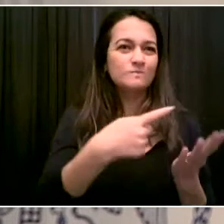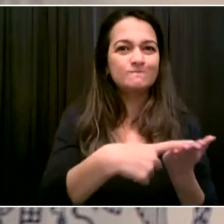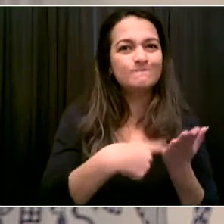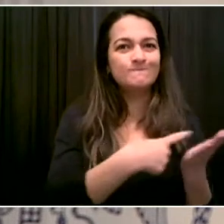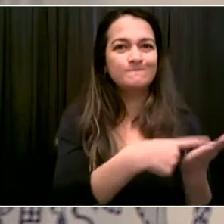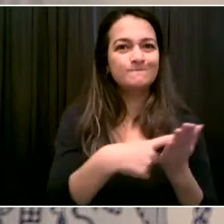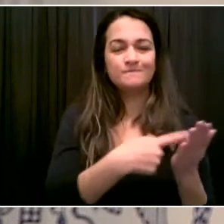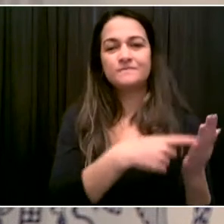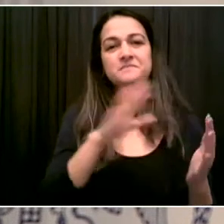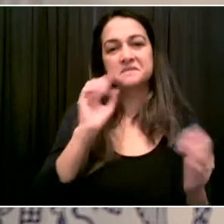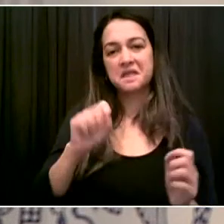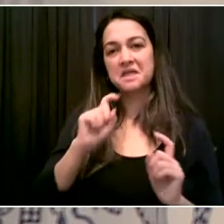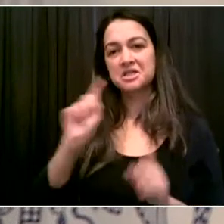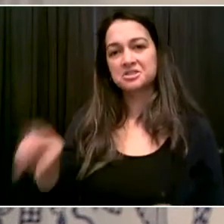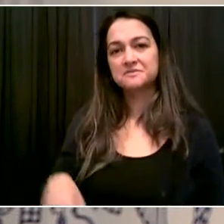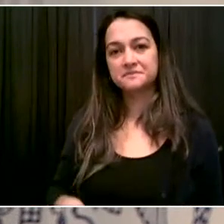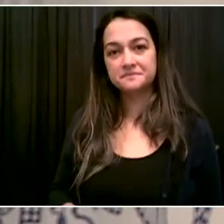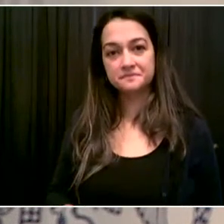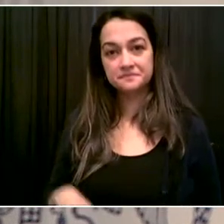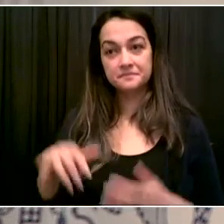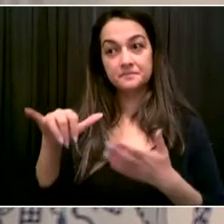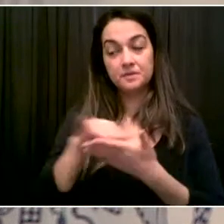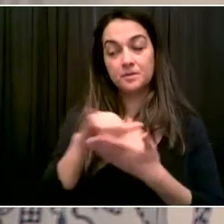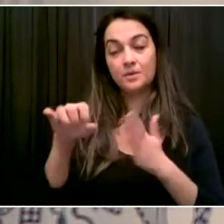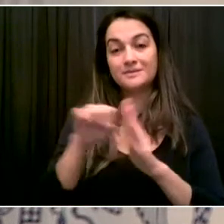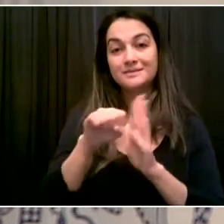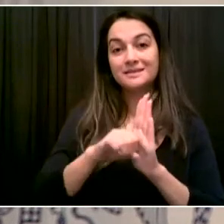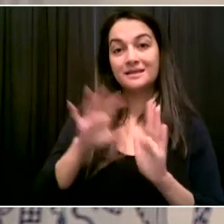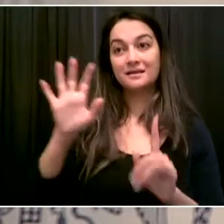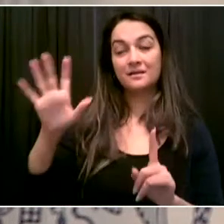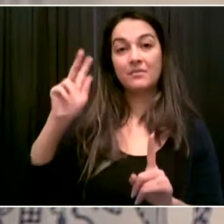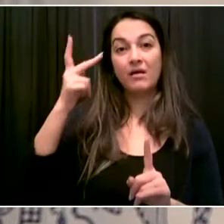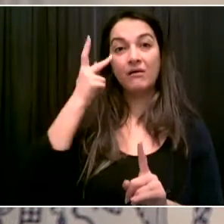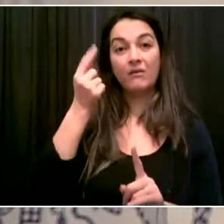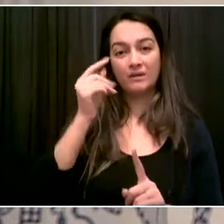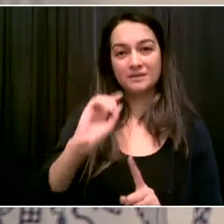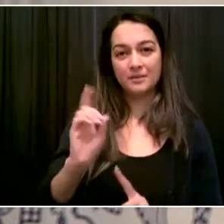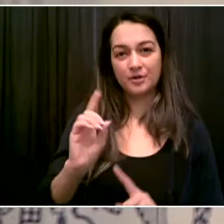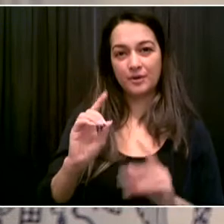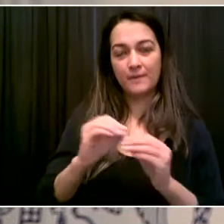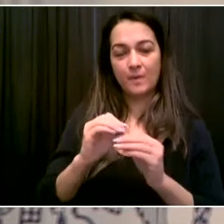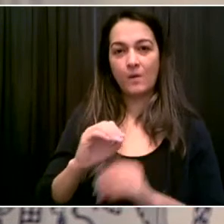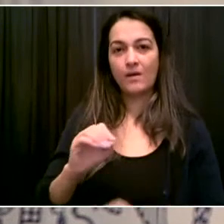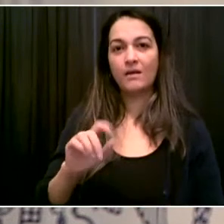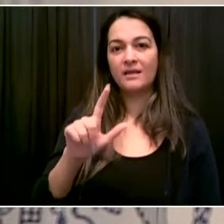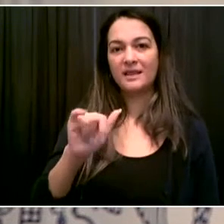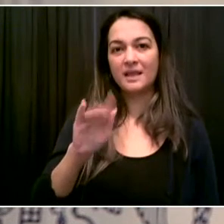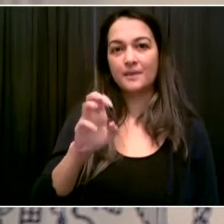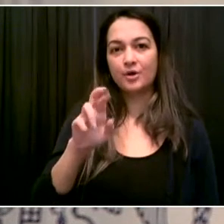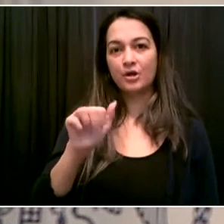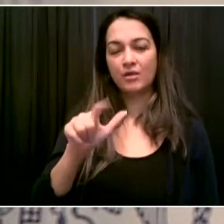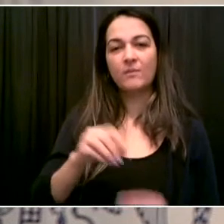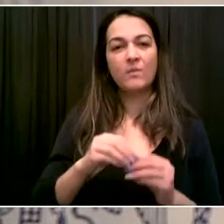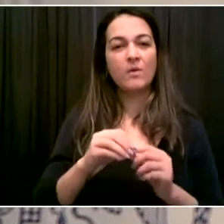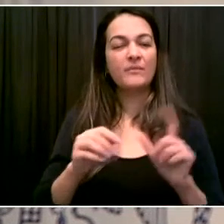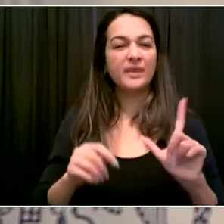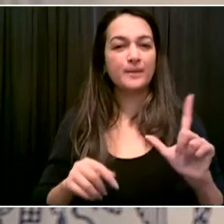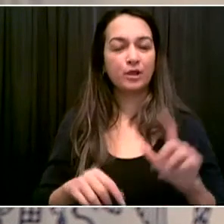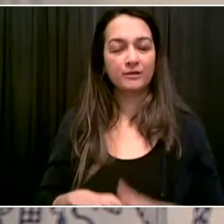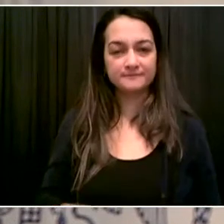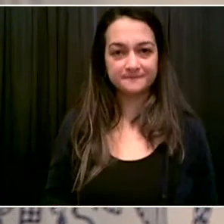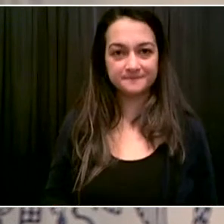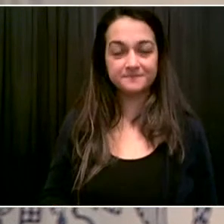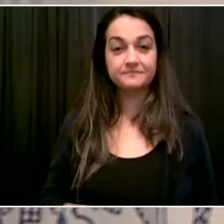direction. We left behind the days in which, long ago, we left behind the days in which Governor